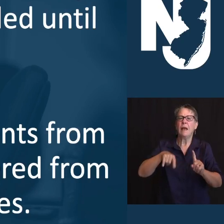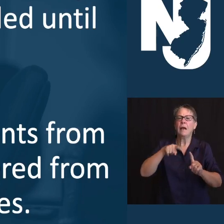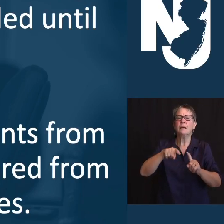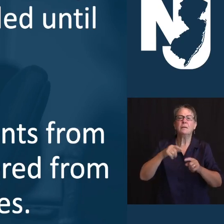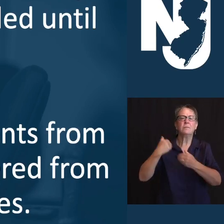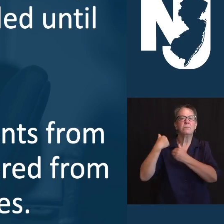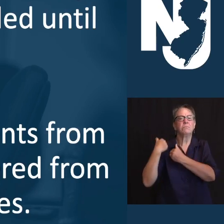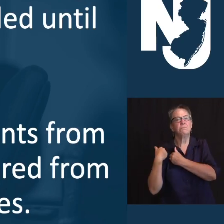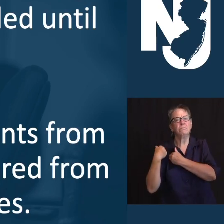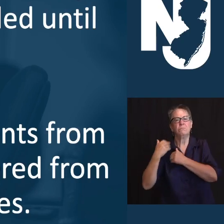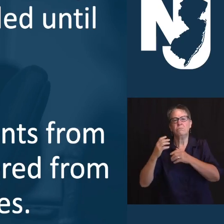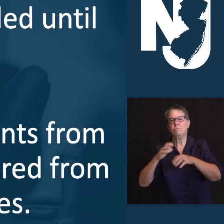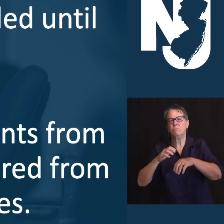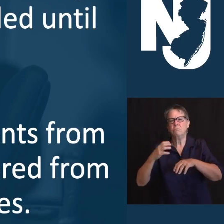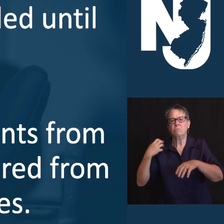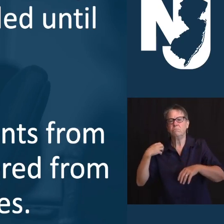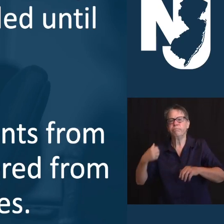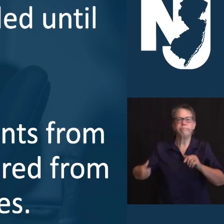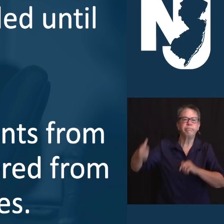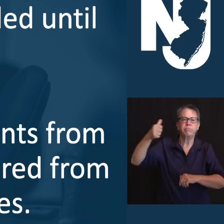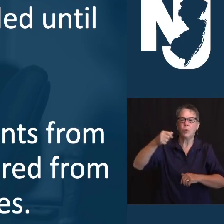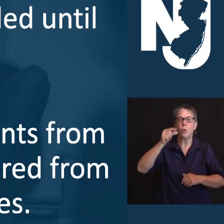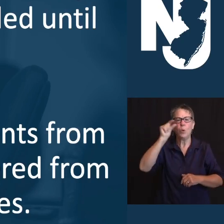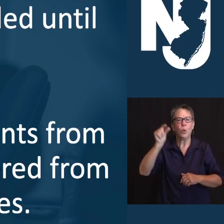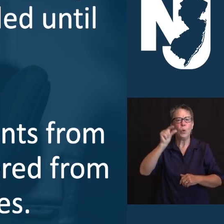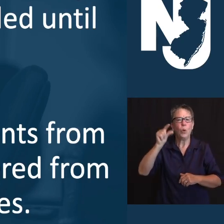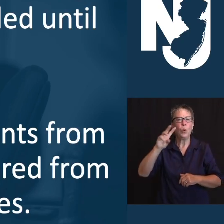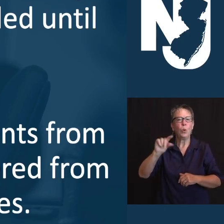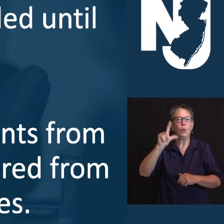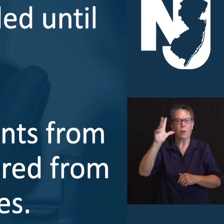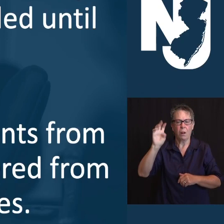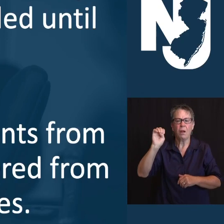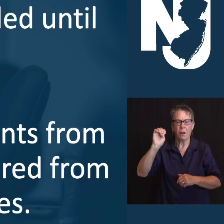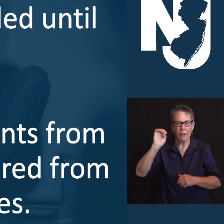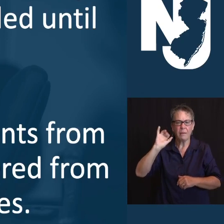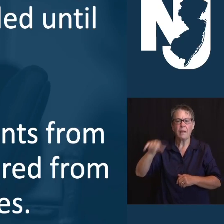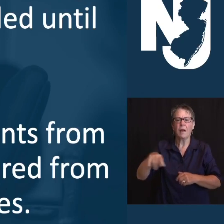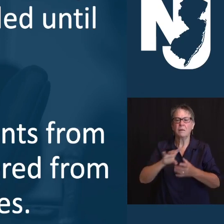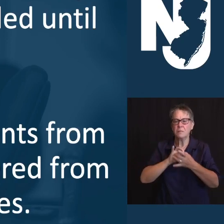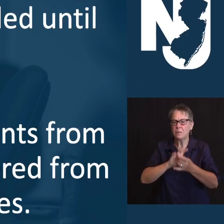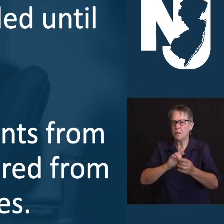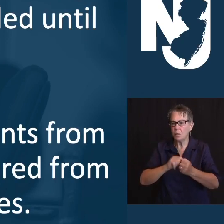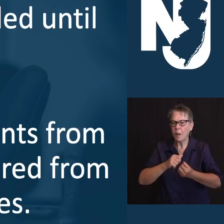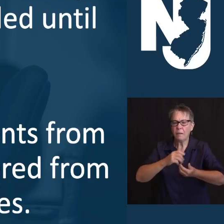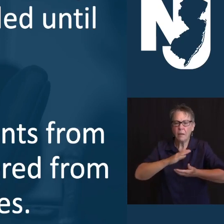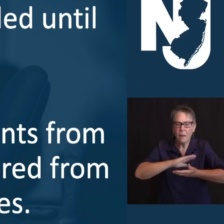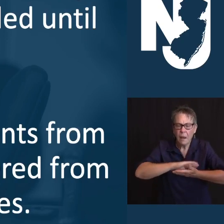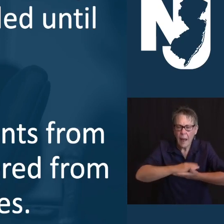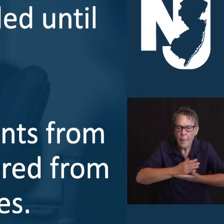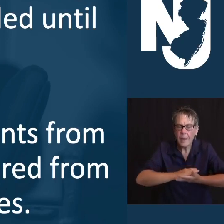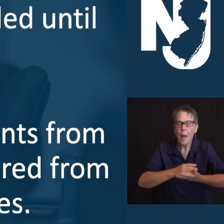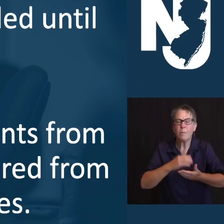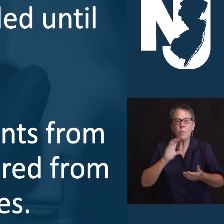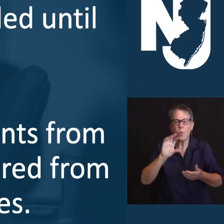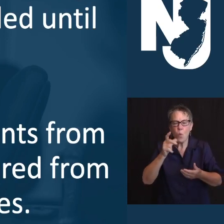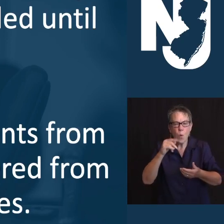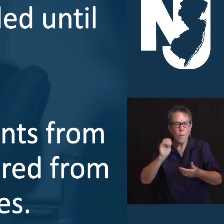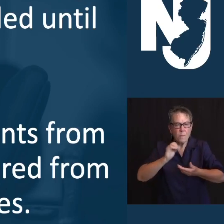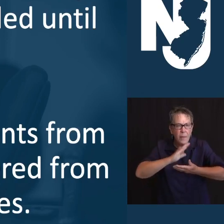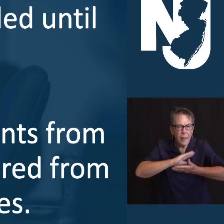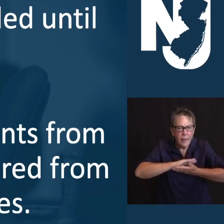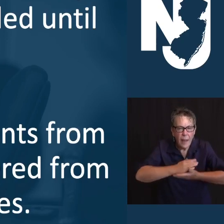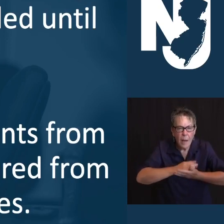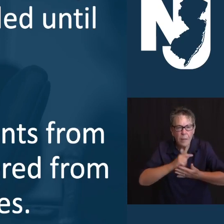have to say. The big one is Patterson. Lenovo is the manufacturer, so Google does not make these Chromebooks, but they